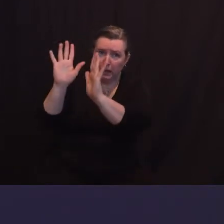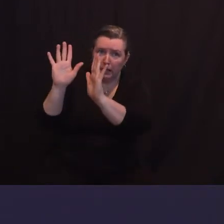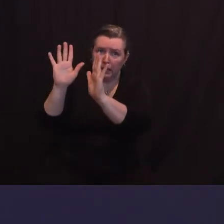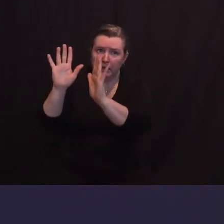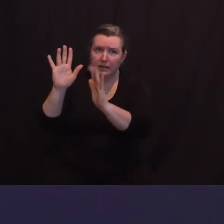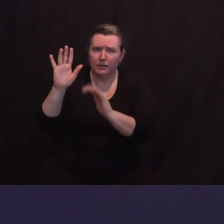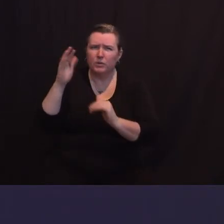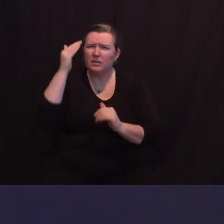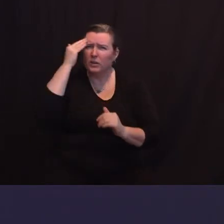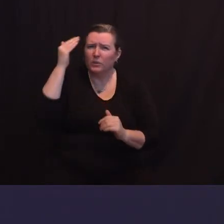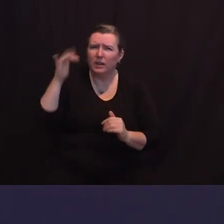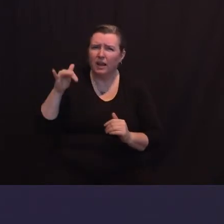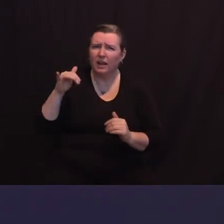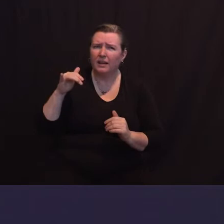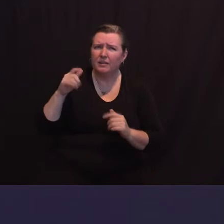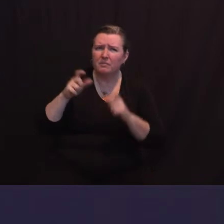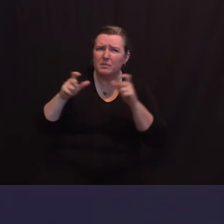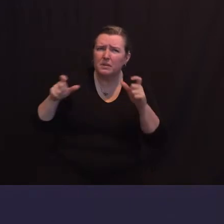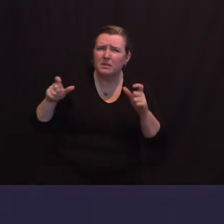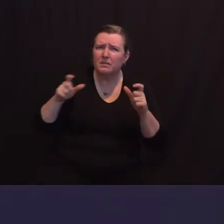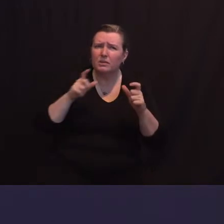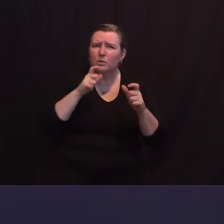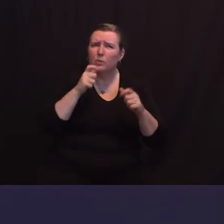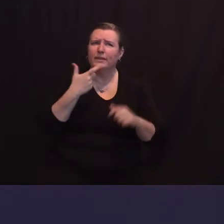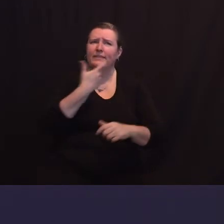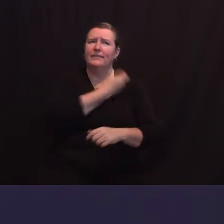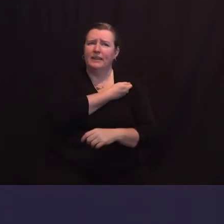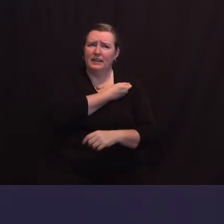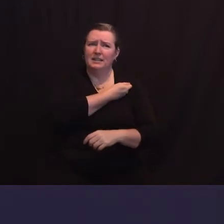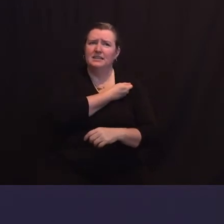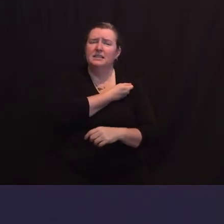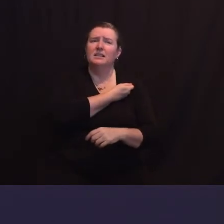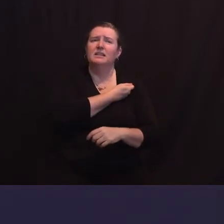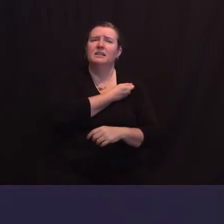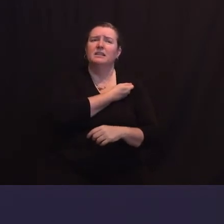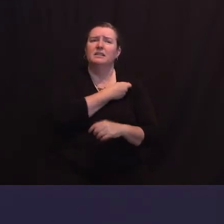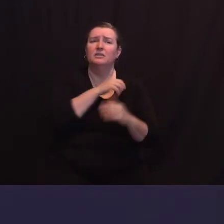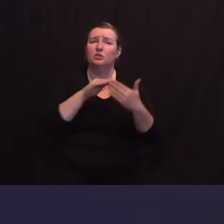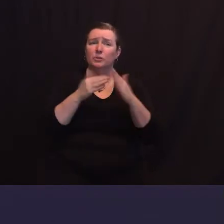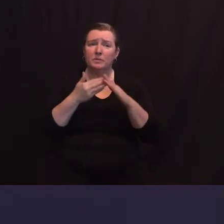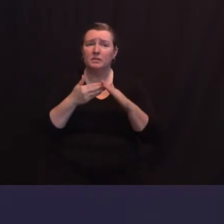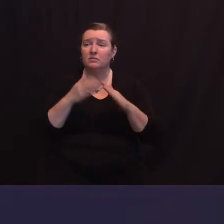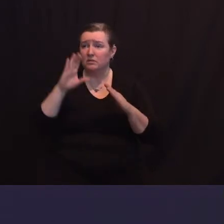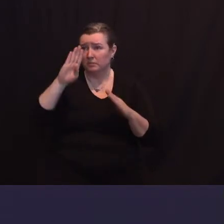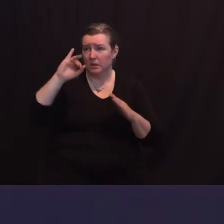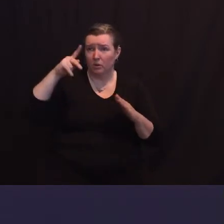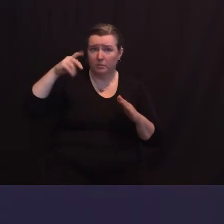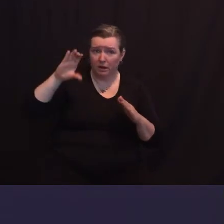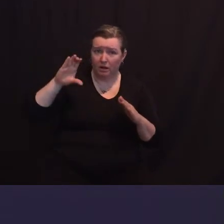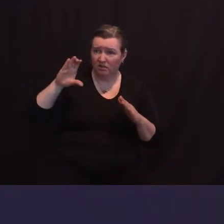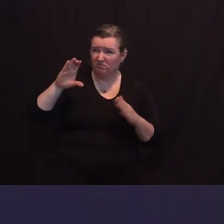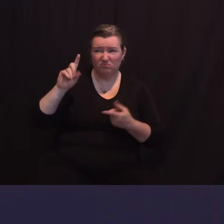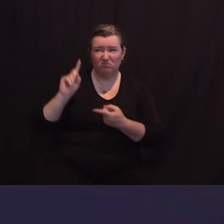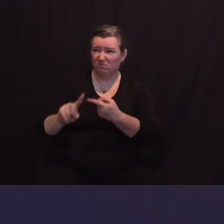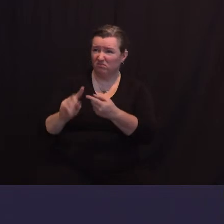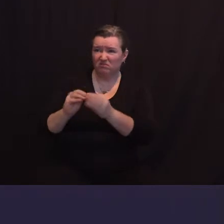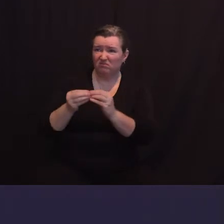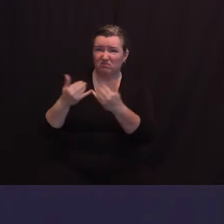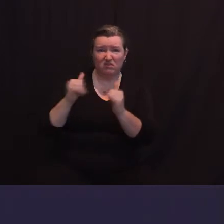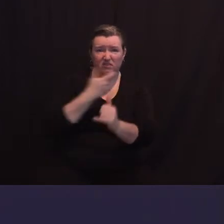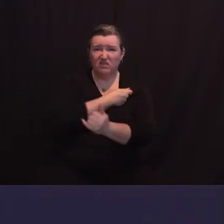number of people who are vaccinated among the communities of color are already low, will the community-based sites be